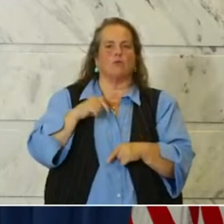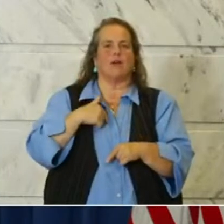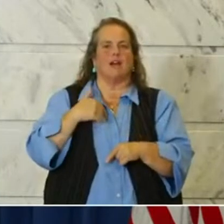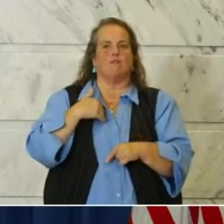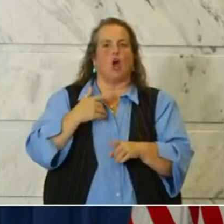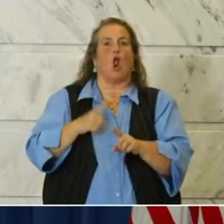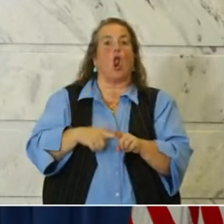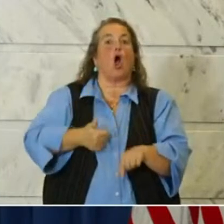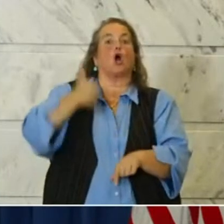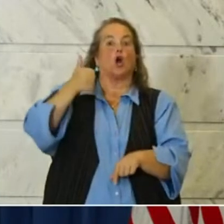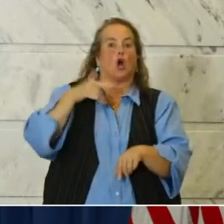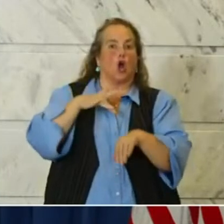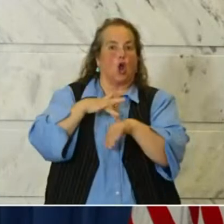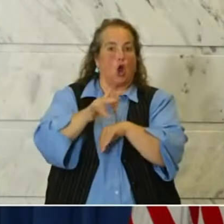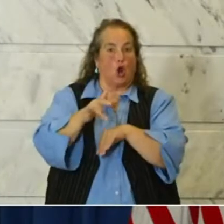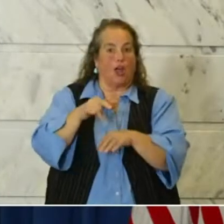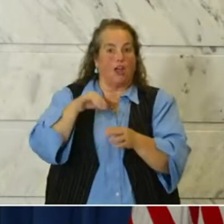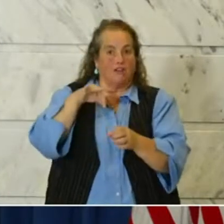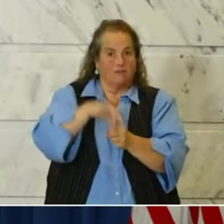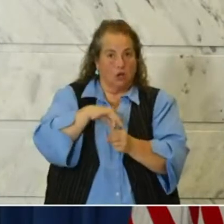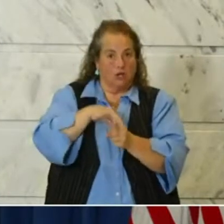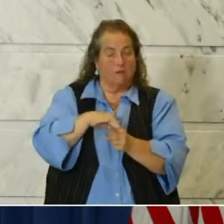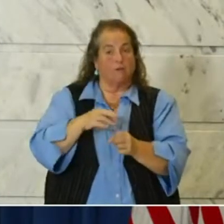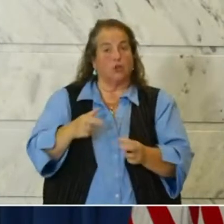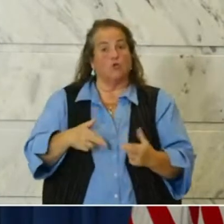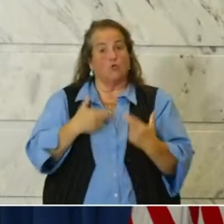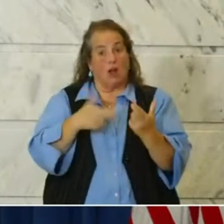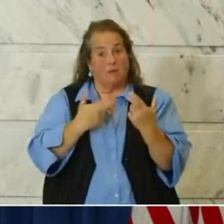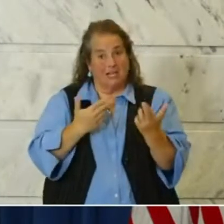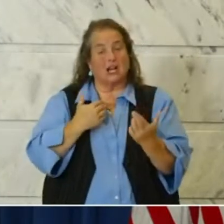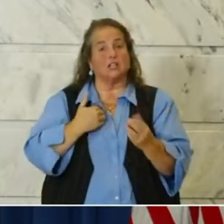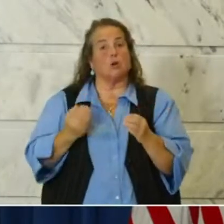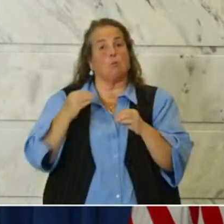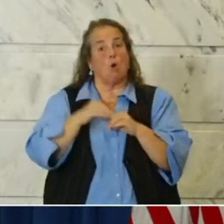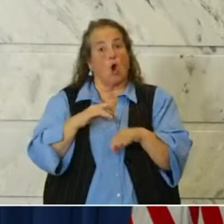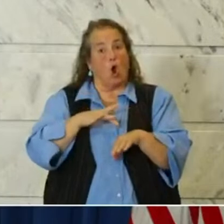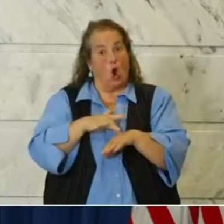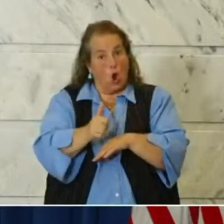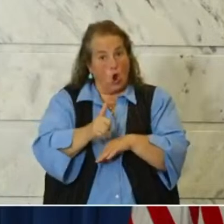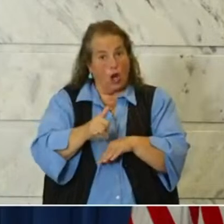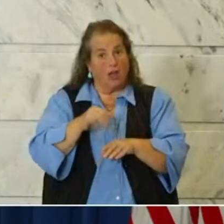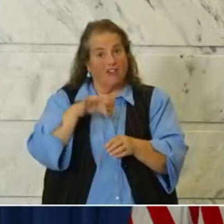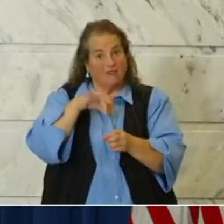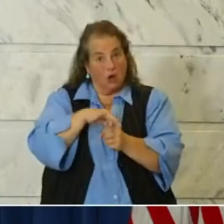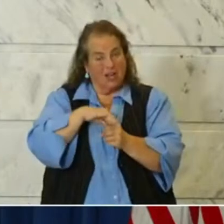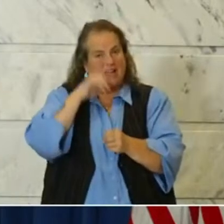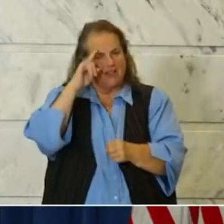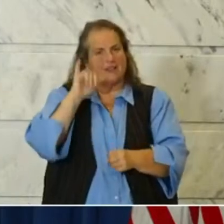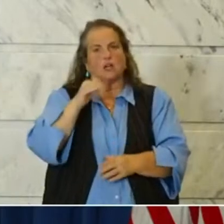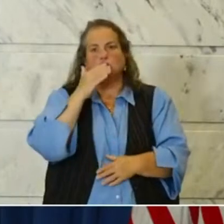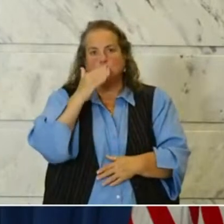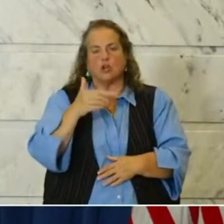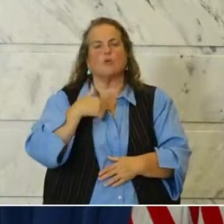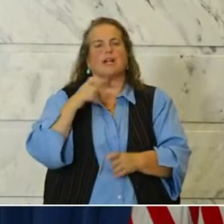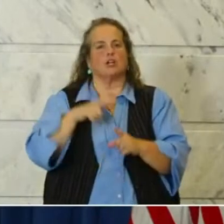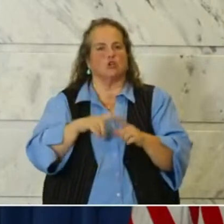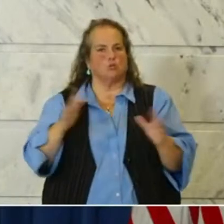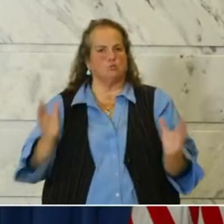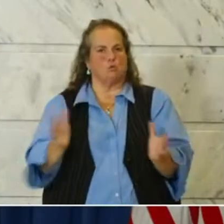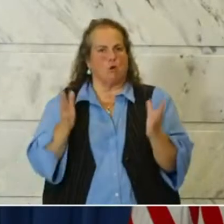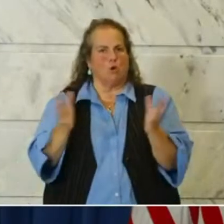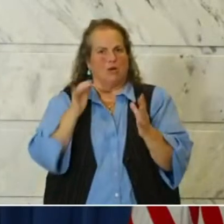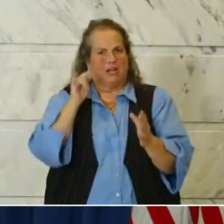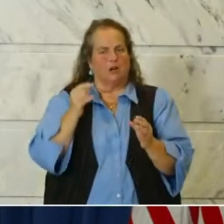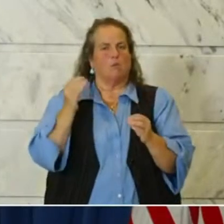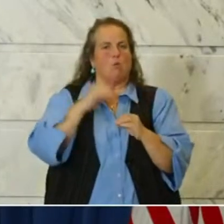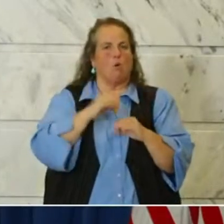early voting. The recommendations have more early voting. I think that's good. We do probably need to promote it more than we